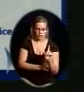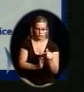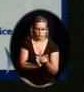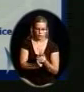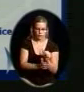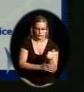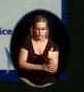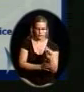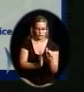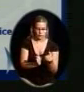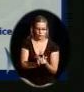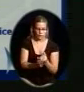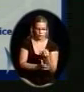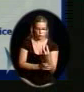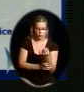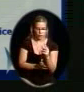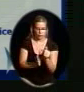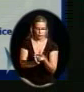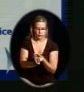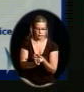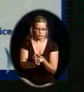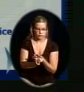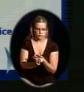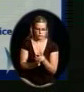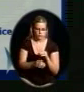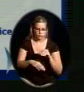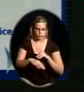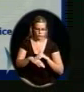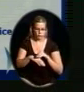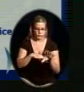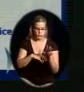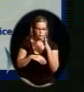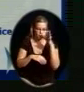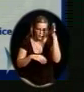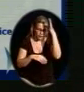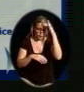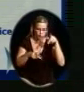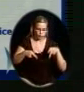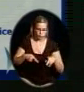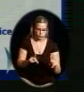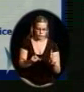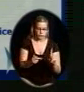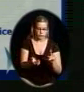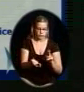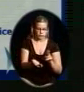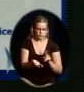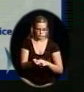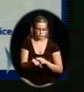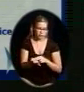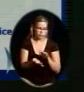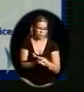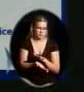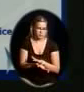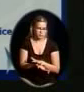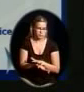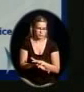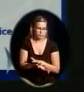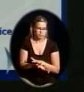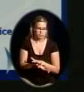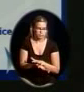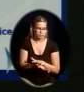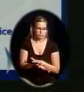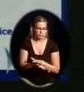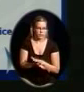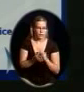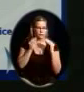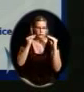the 10th graders, and the 12th graders. We send out a parent consent letter home to all the parents of these students.